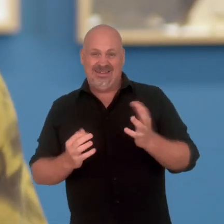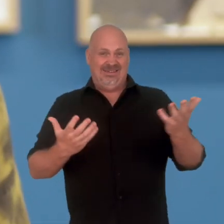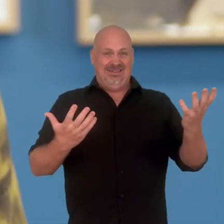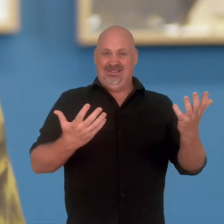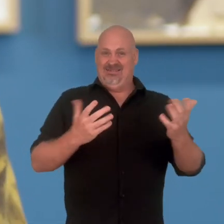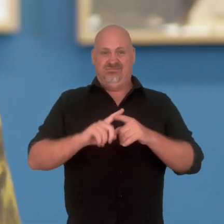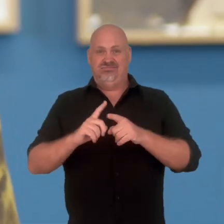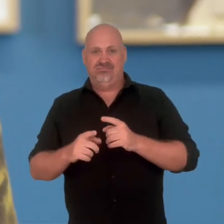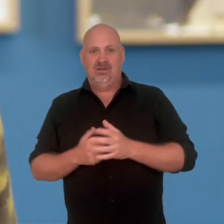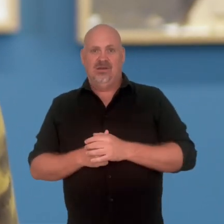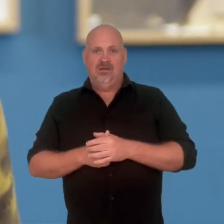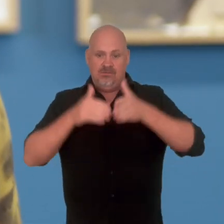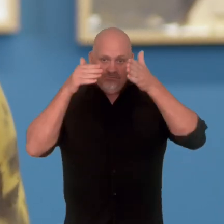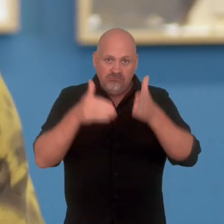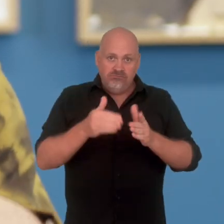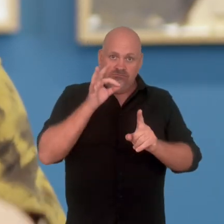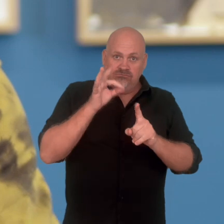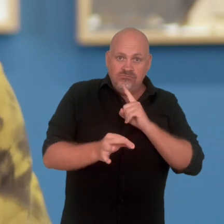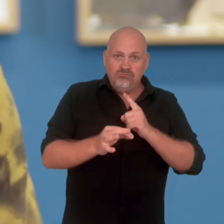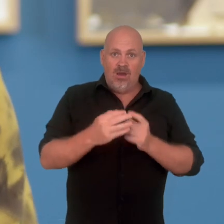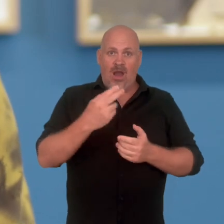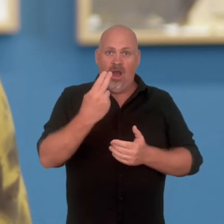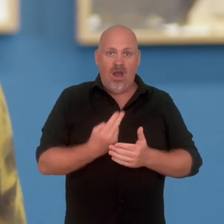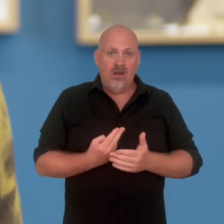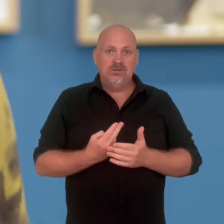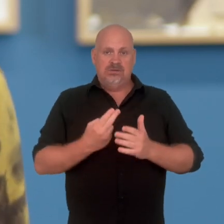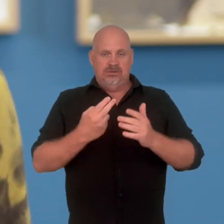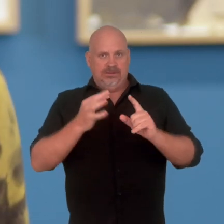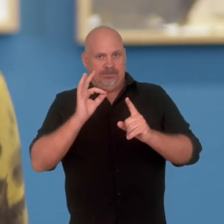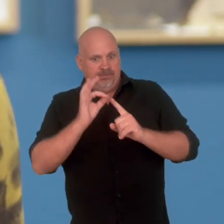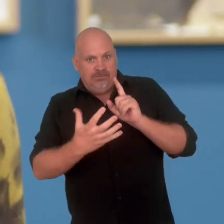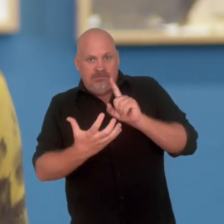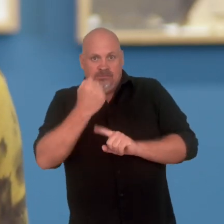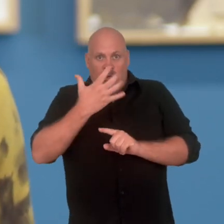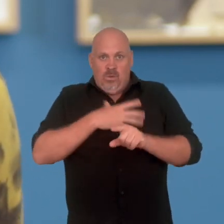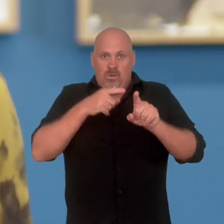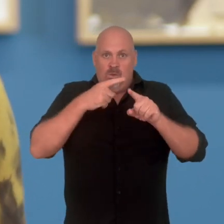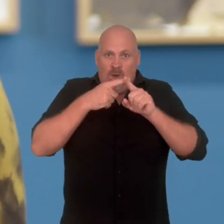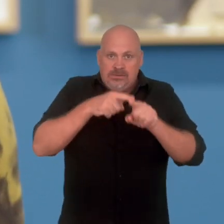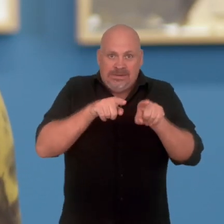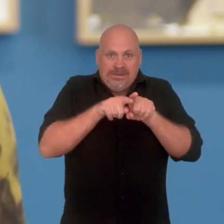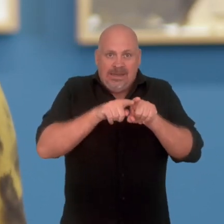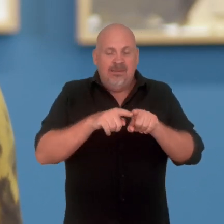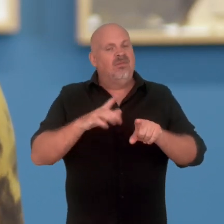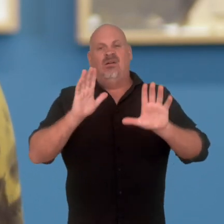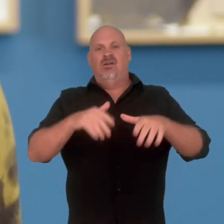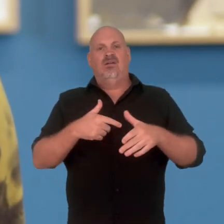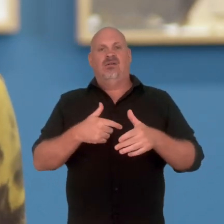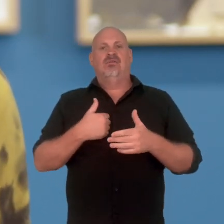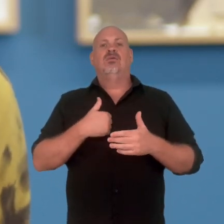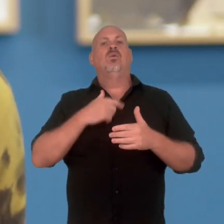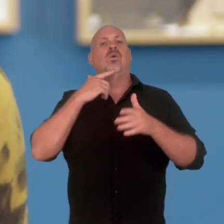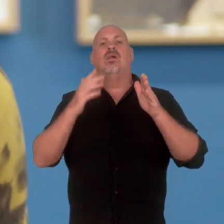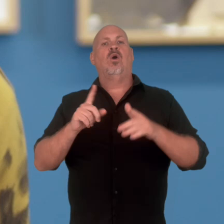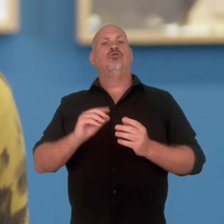of focusing on a particular style of art or a specific outcome, I'm going to be talking about creative processes